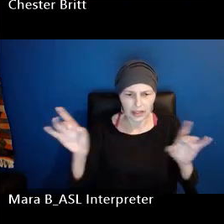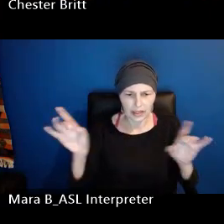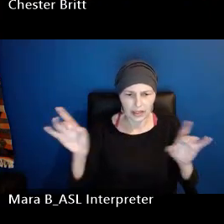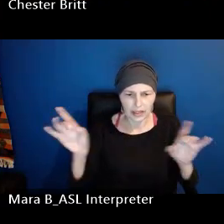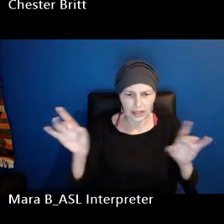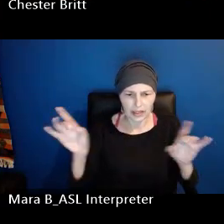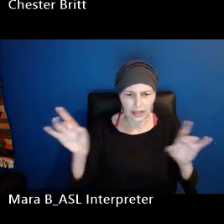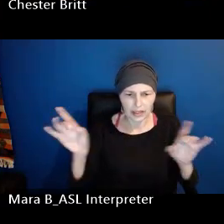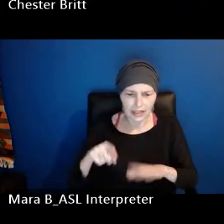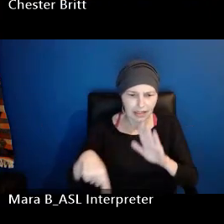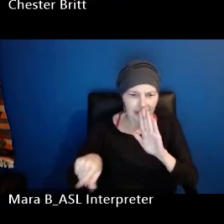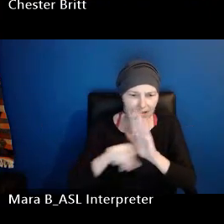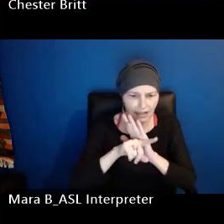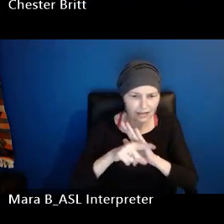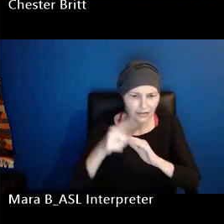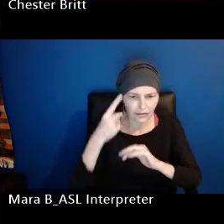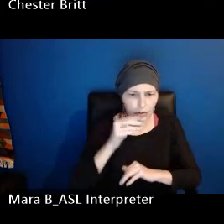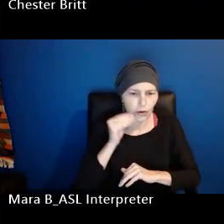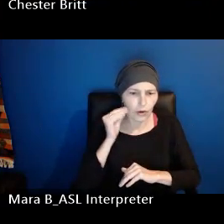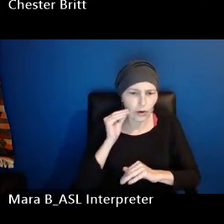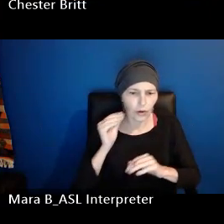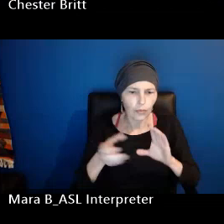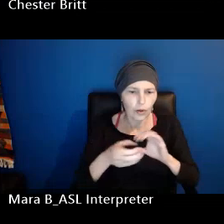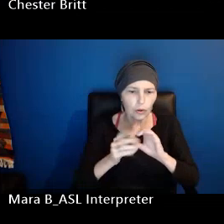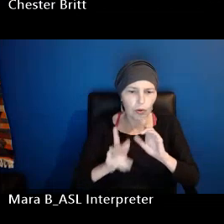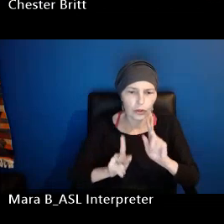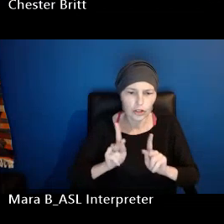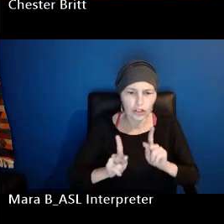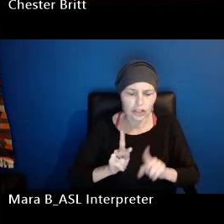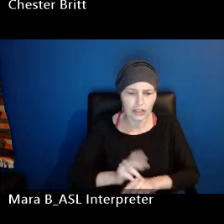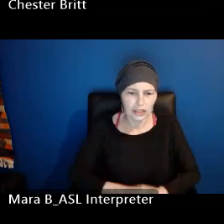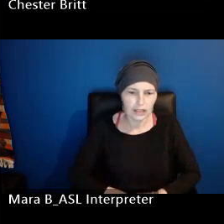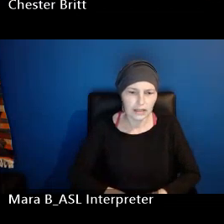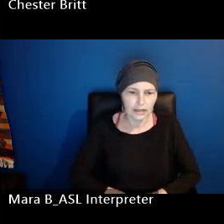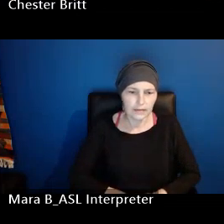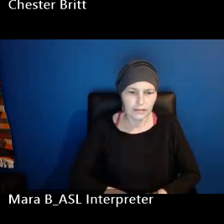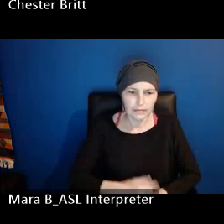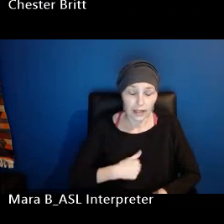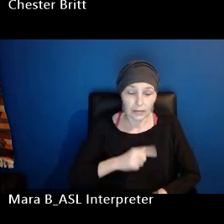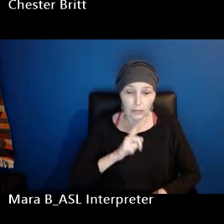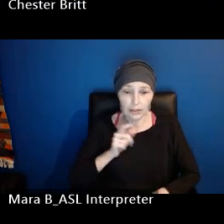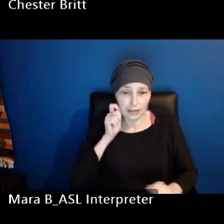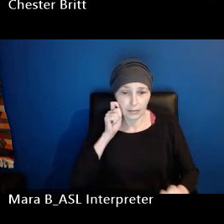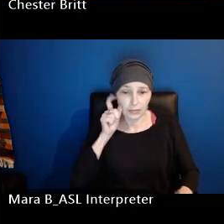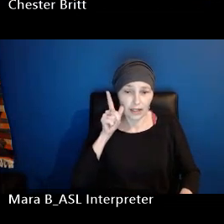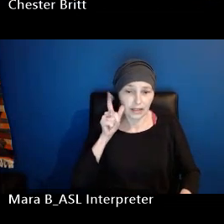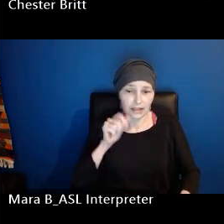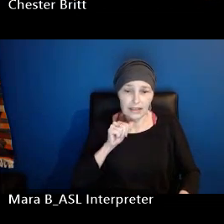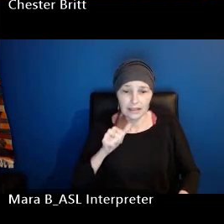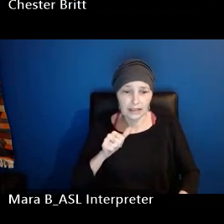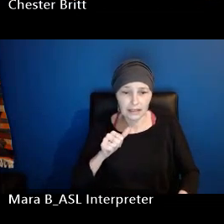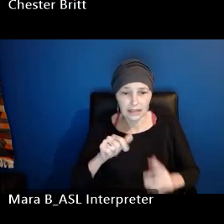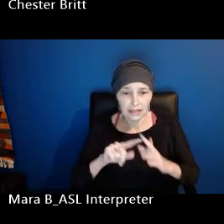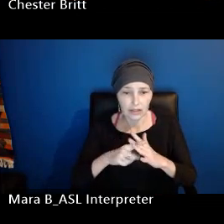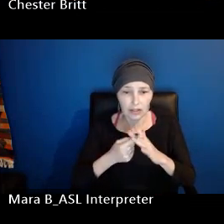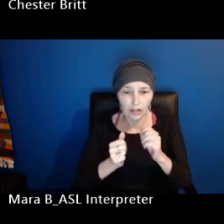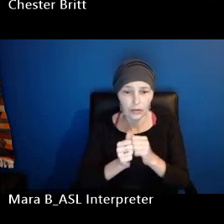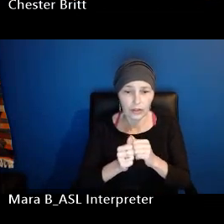to homeowners that I'm actually very surprised they didn't start with new